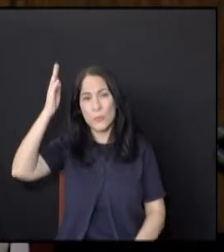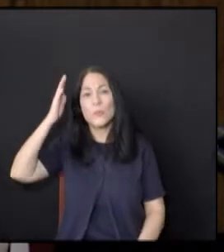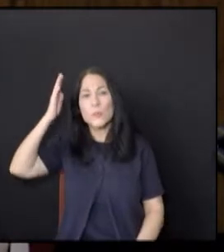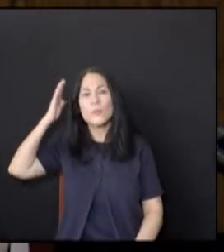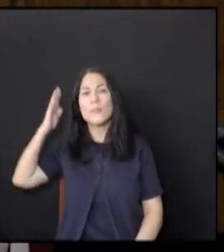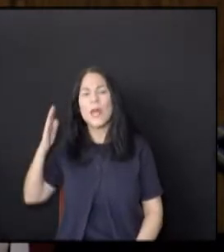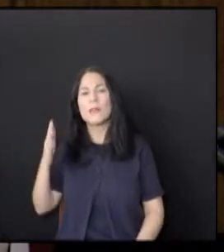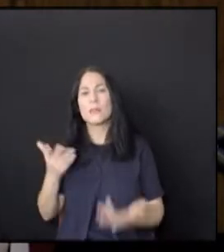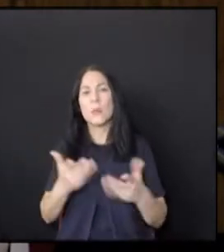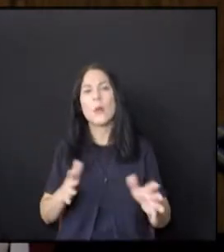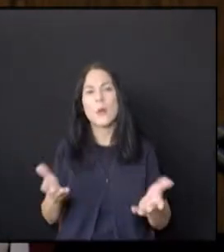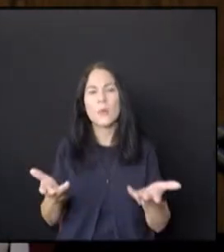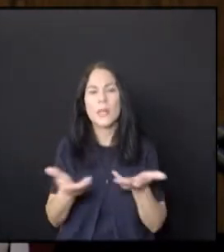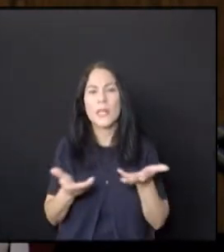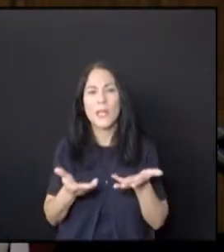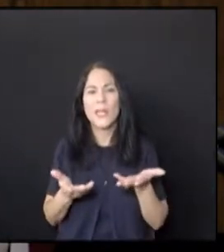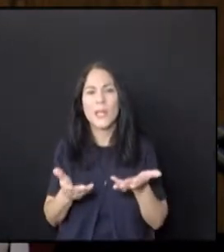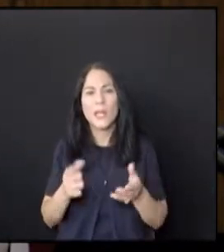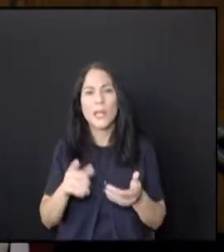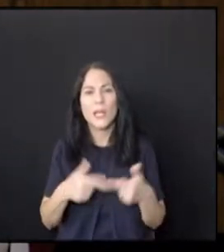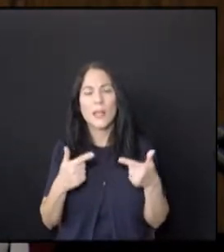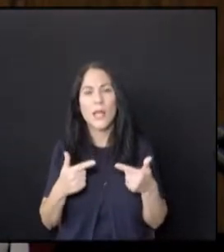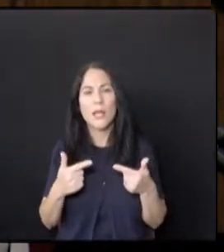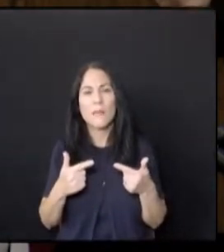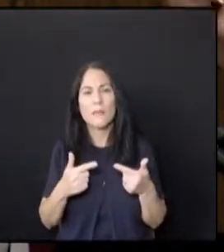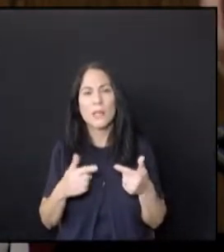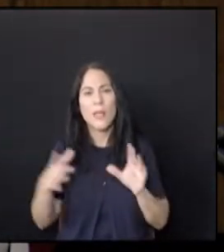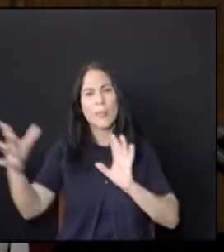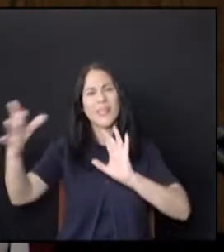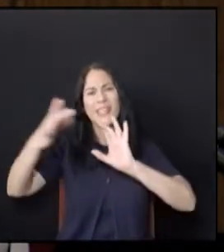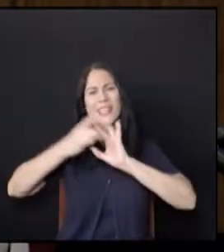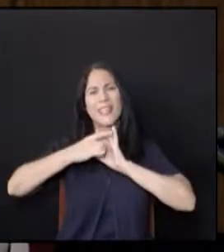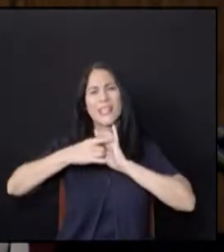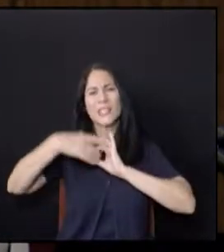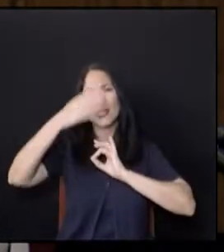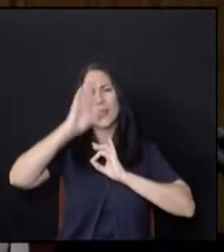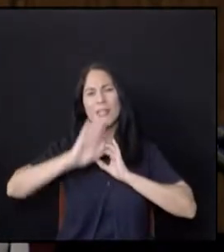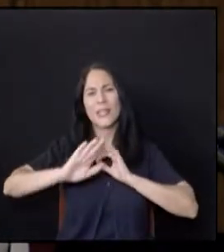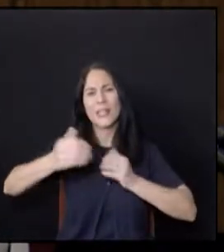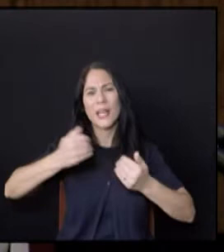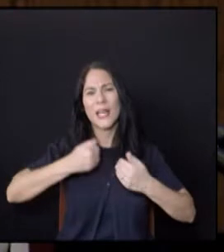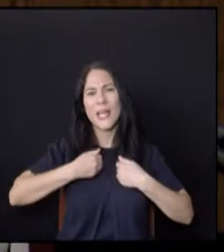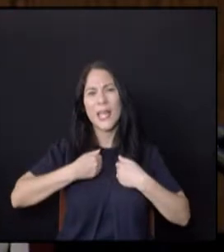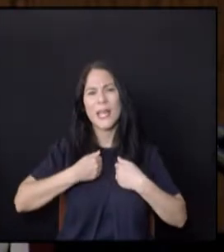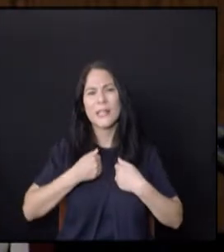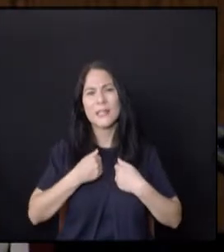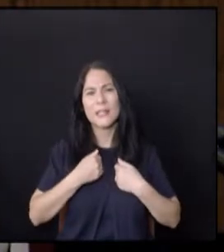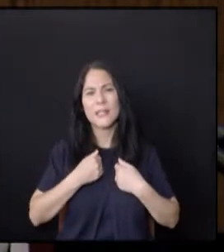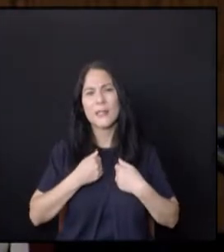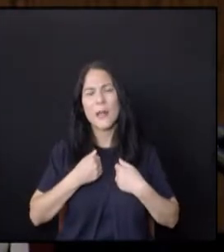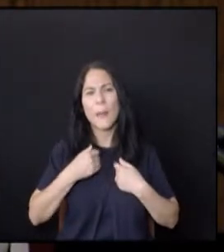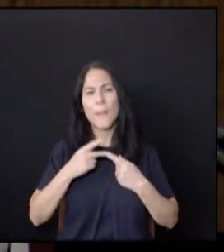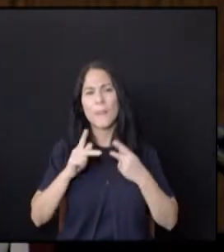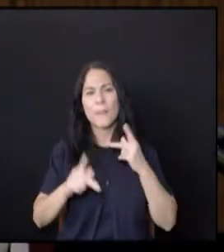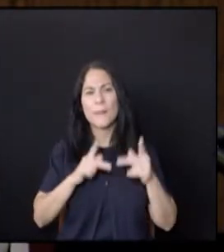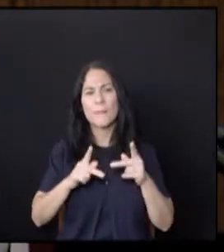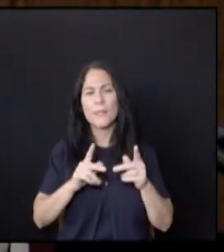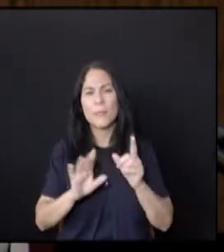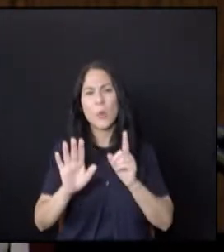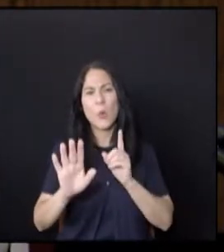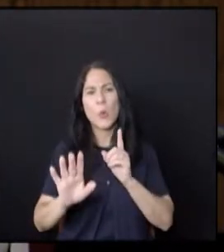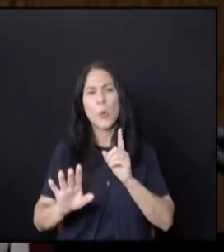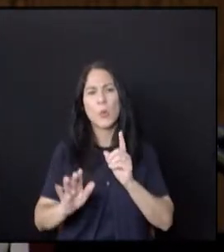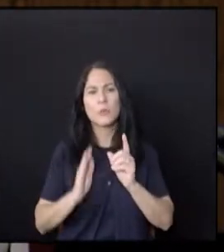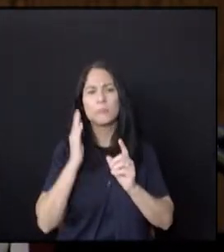those of us in just all around, the connection that God has of his believers, those who went ahead and those who follow shouted Hosanna in the